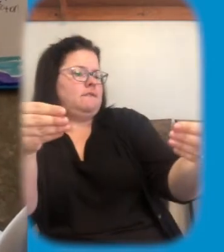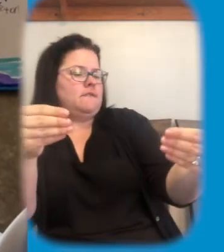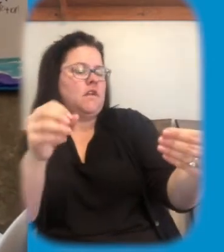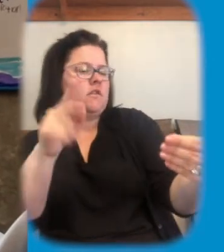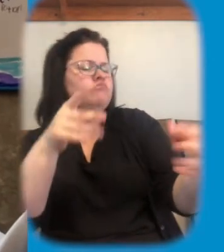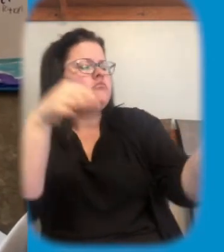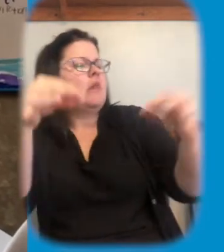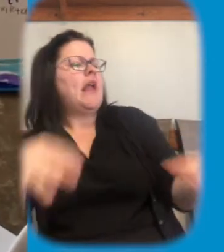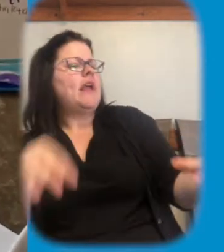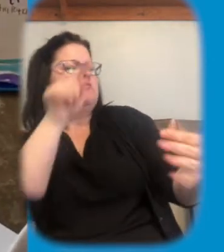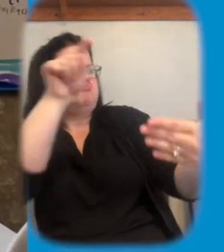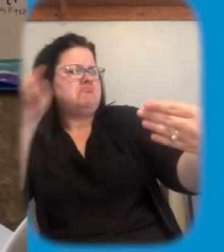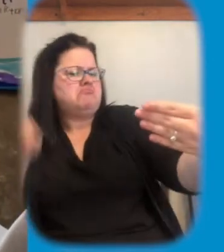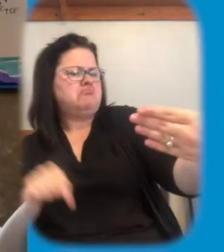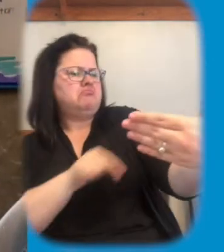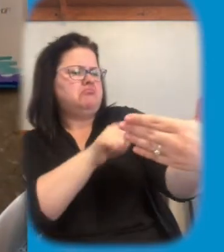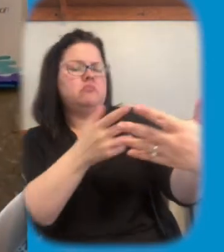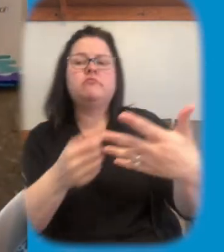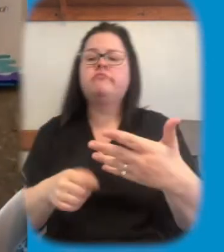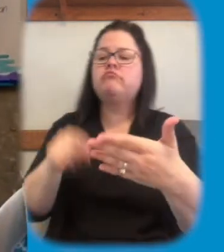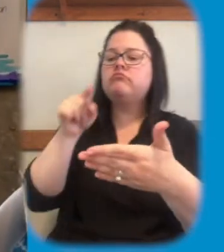there. Okay, go ahead.